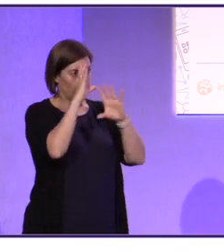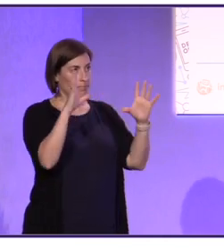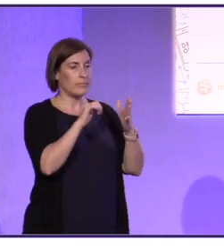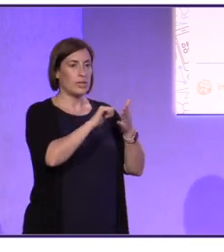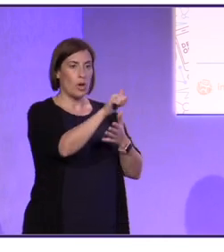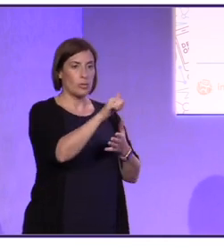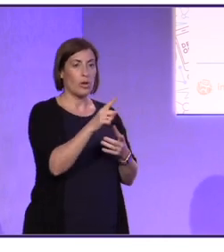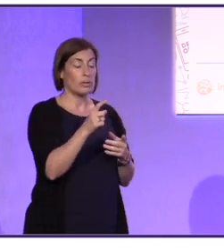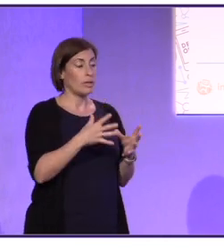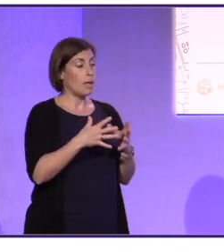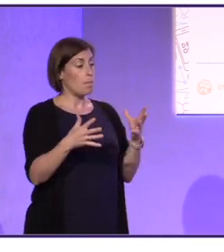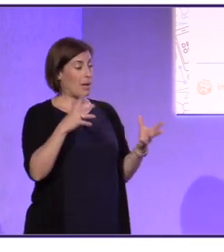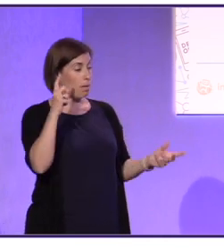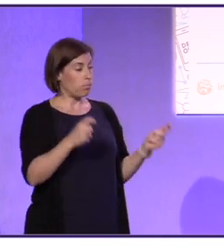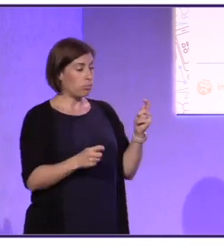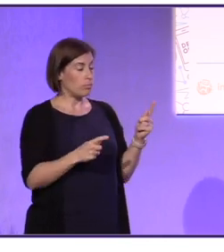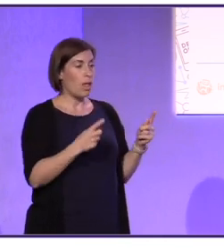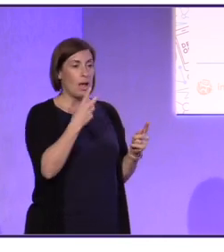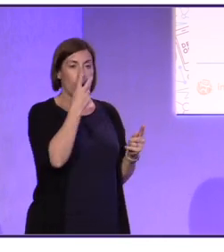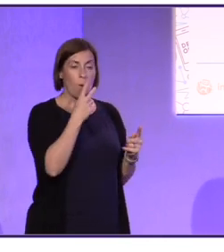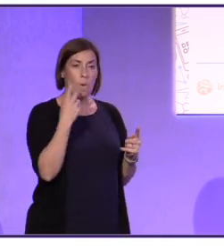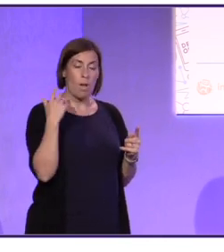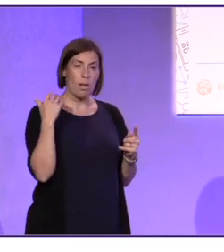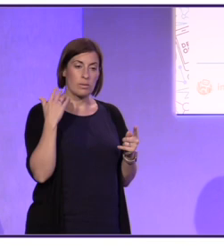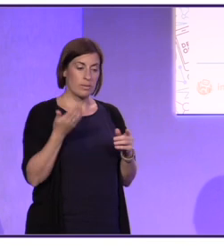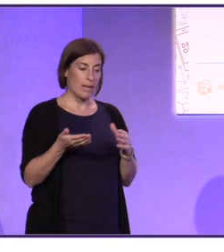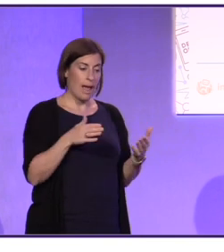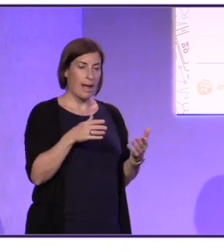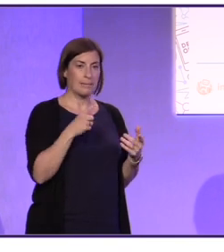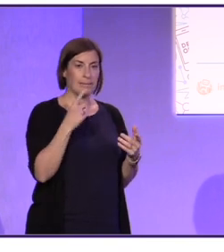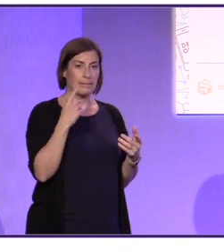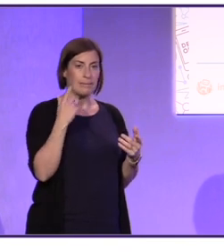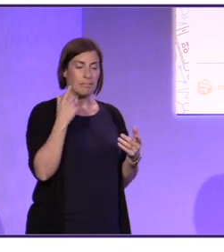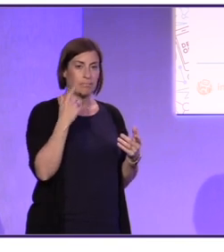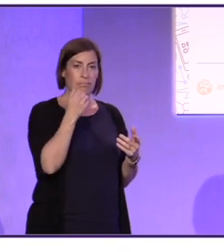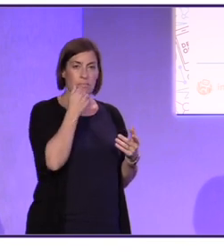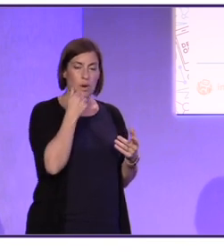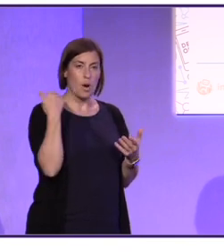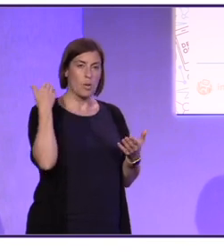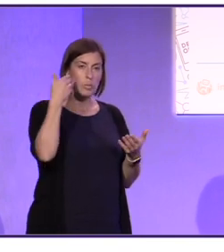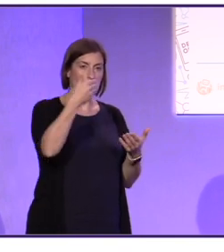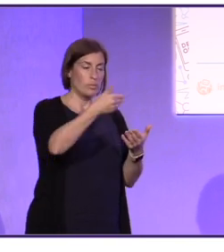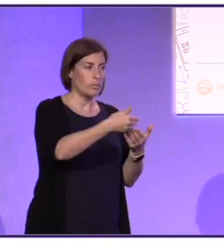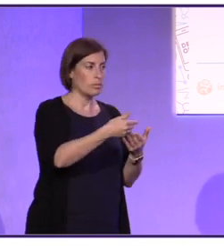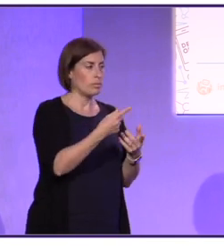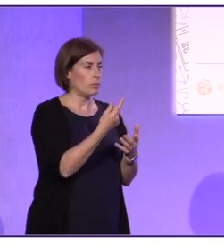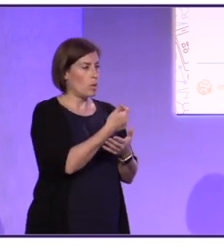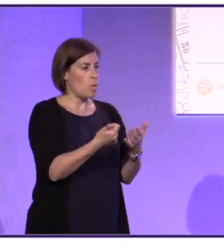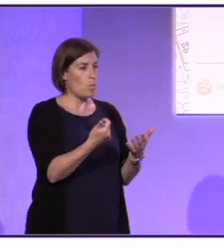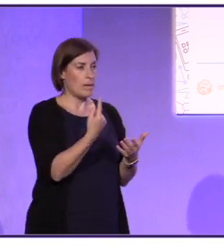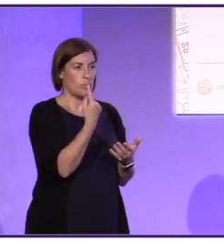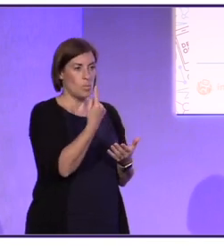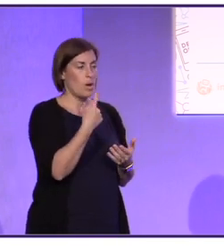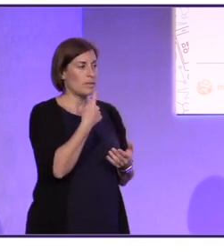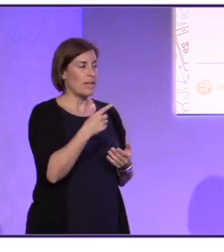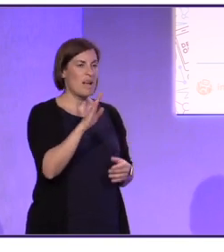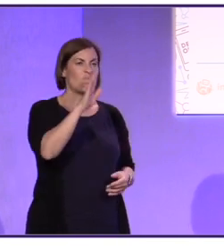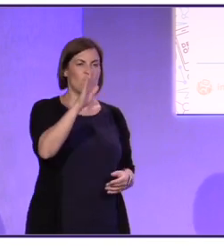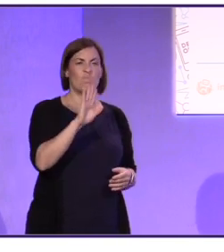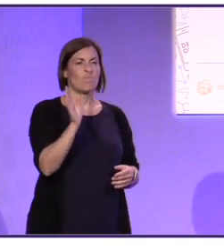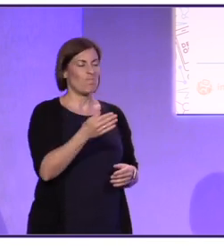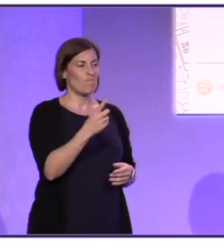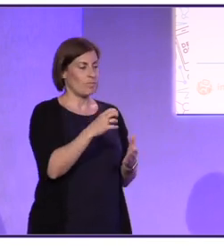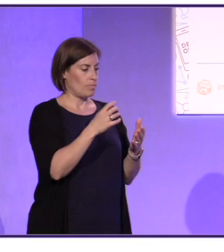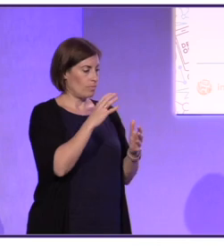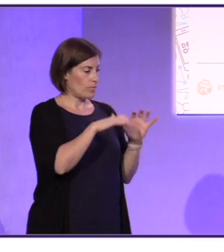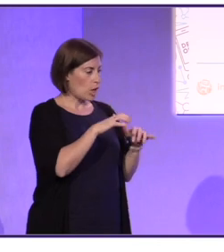a situation where you have legacy code, there's always someone who says, okay, let's rewrite this stuff from the scratch